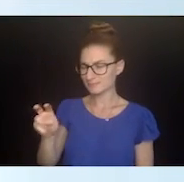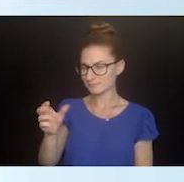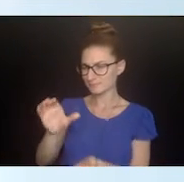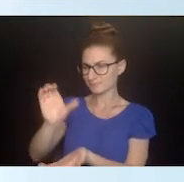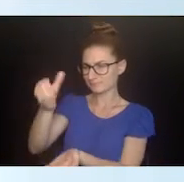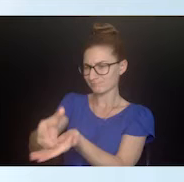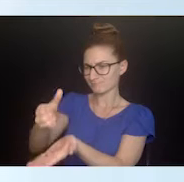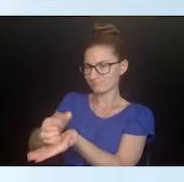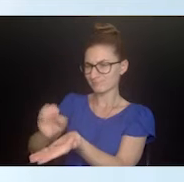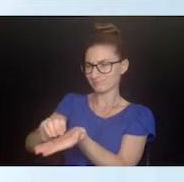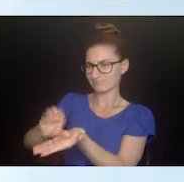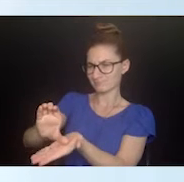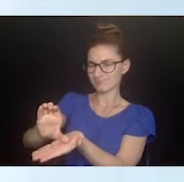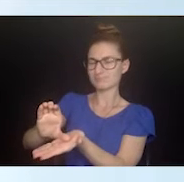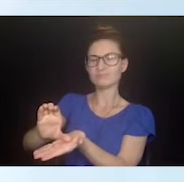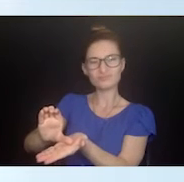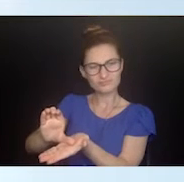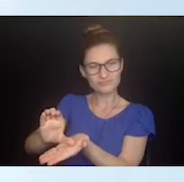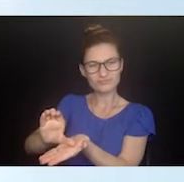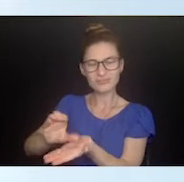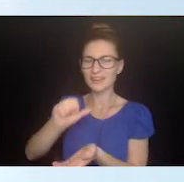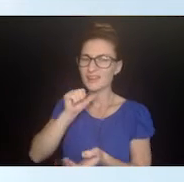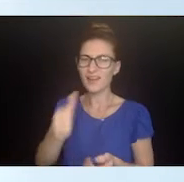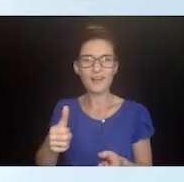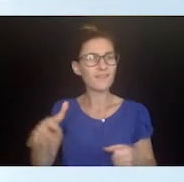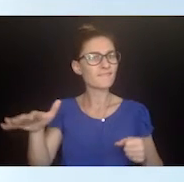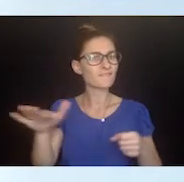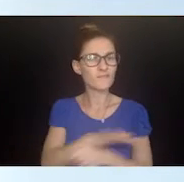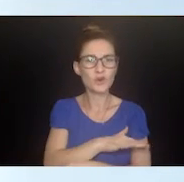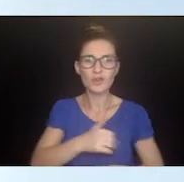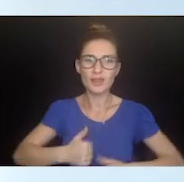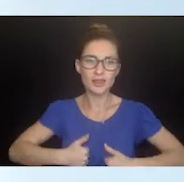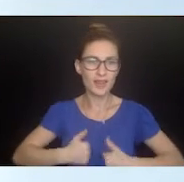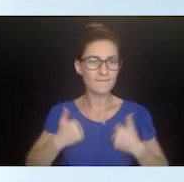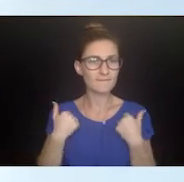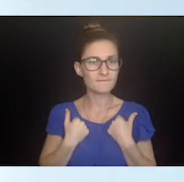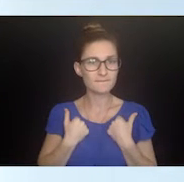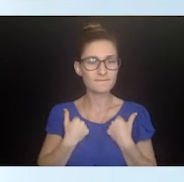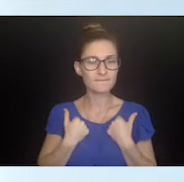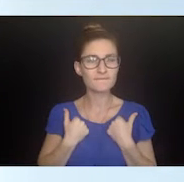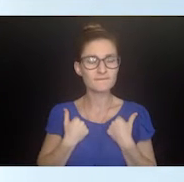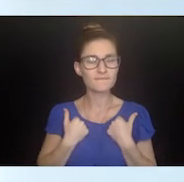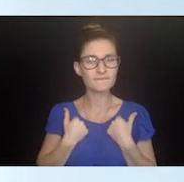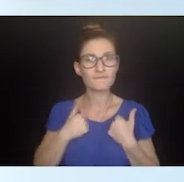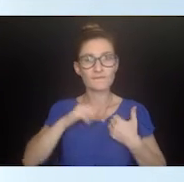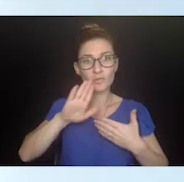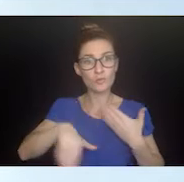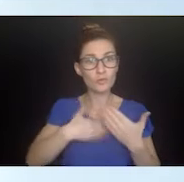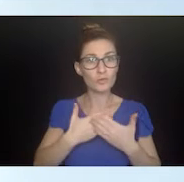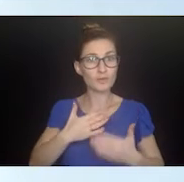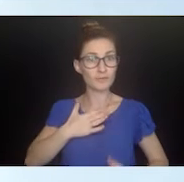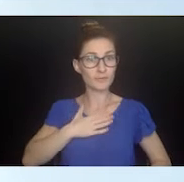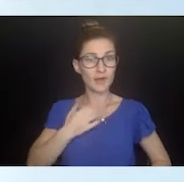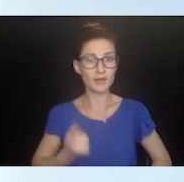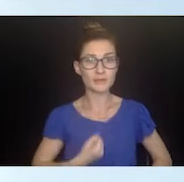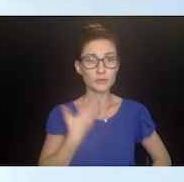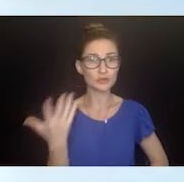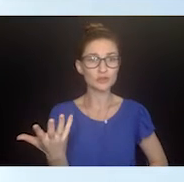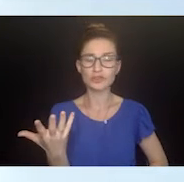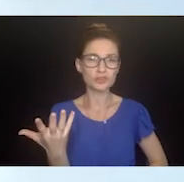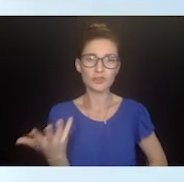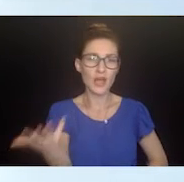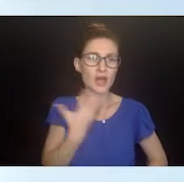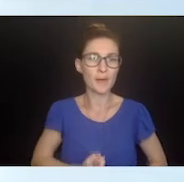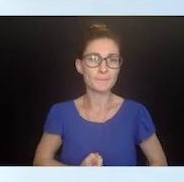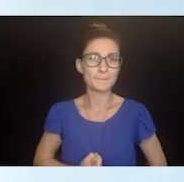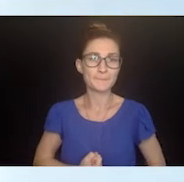wasn't actually really living a full life because I wasn't actually fully expressing myself. I was shut